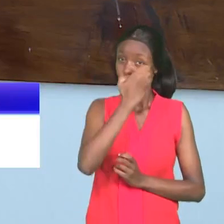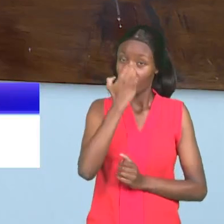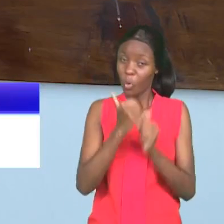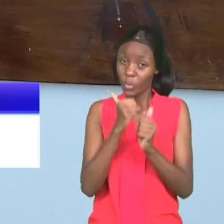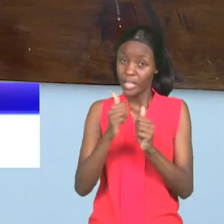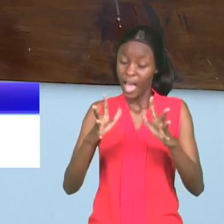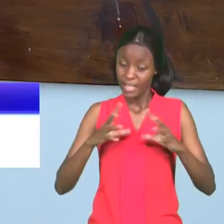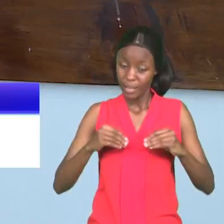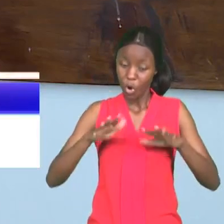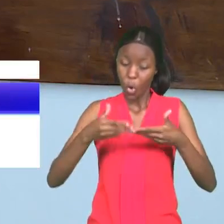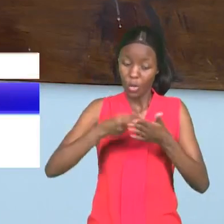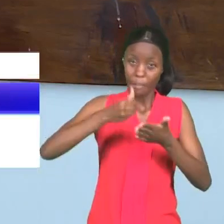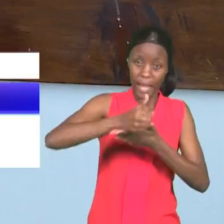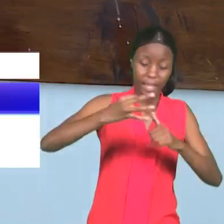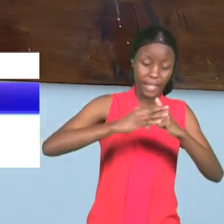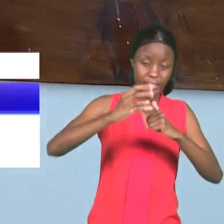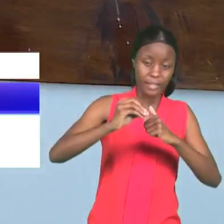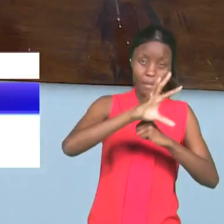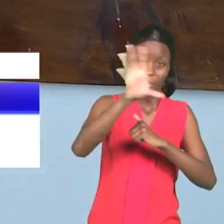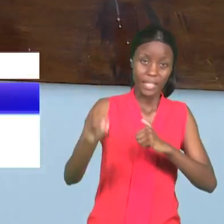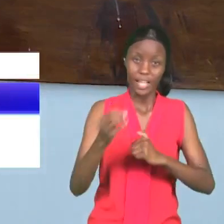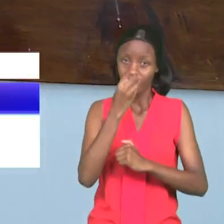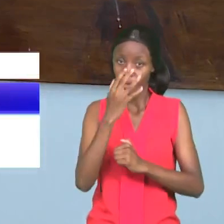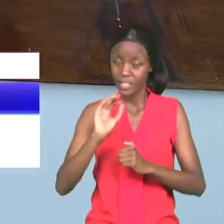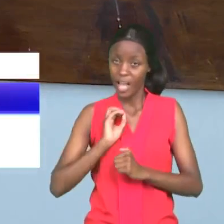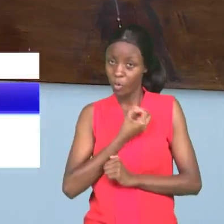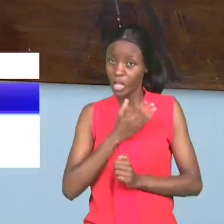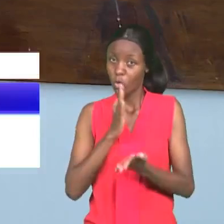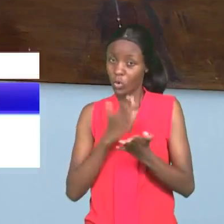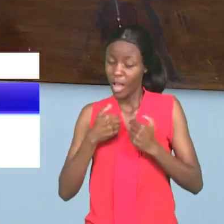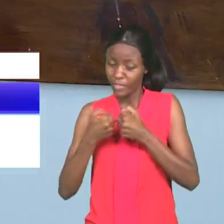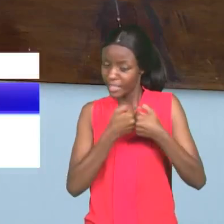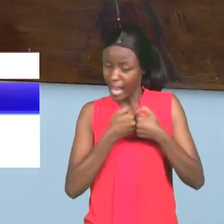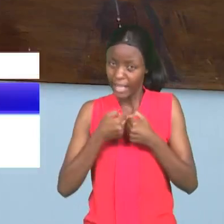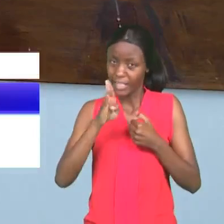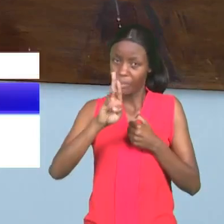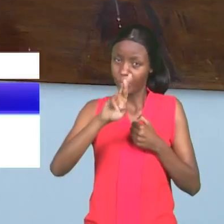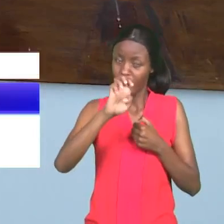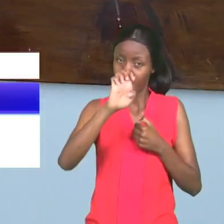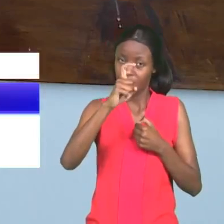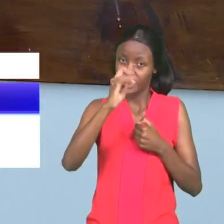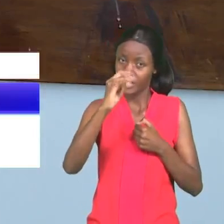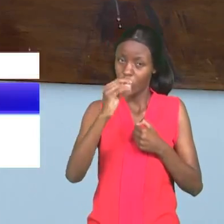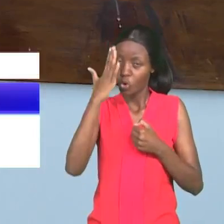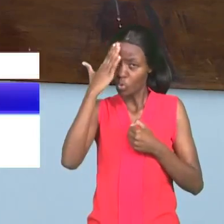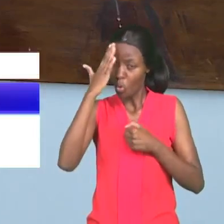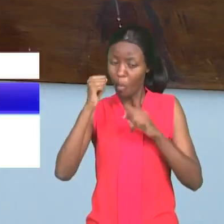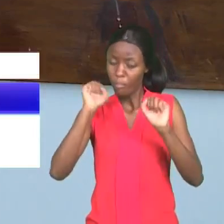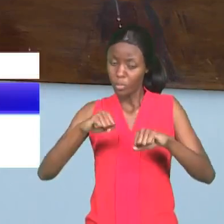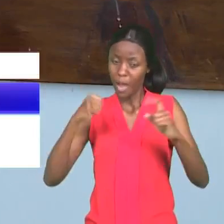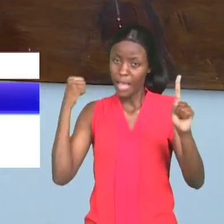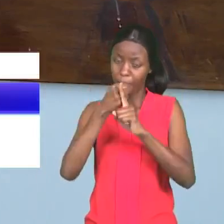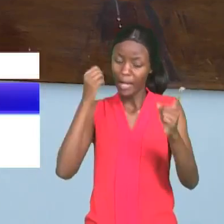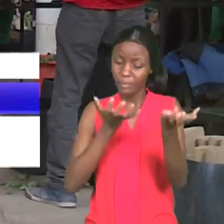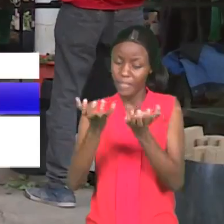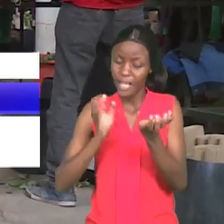80% of our market. We are having challenges with Brexit. We are very keen to know how Brexit is going to impact on our